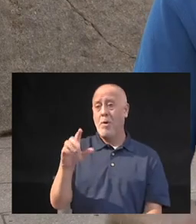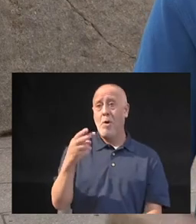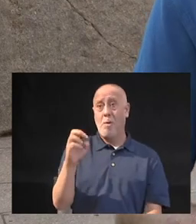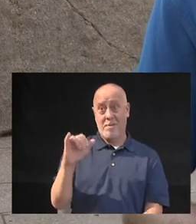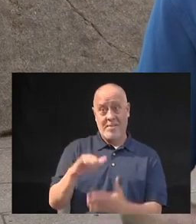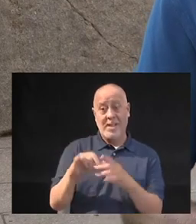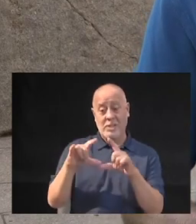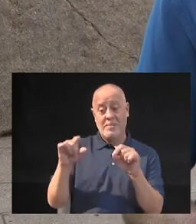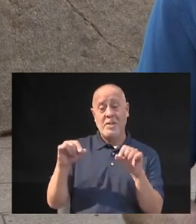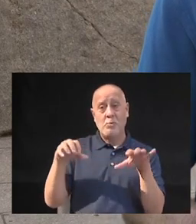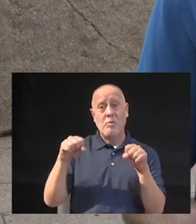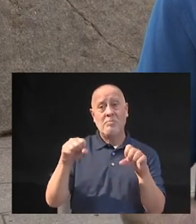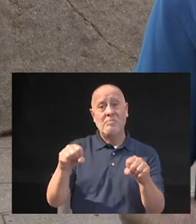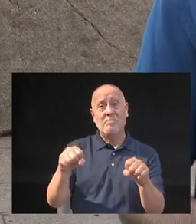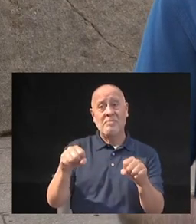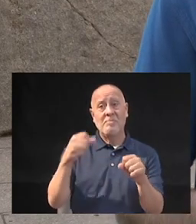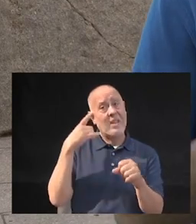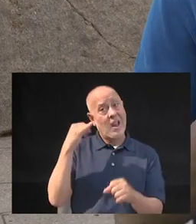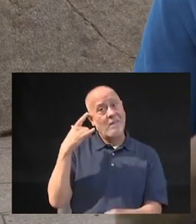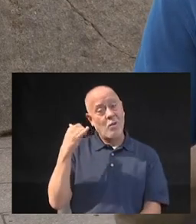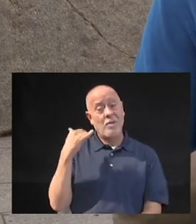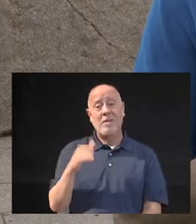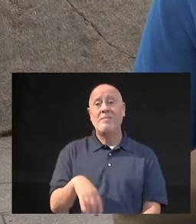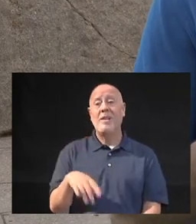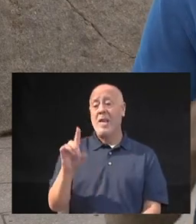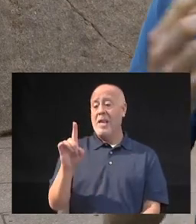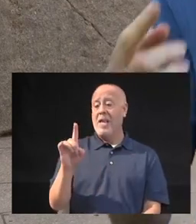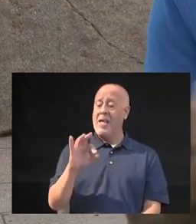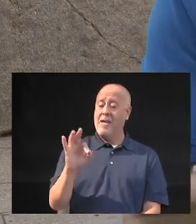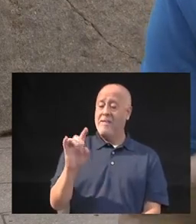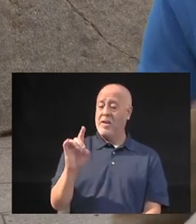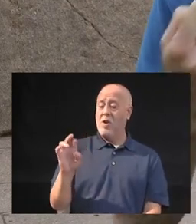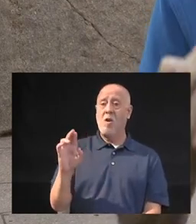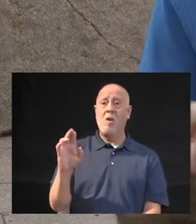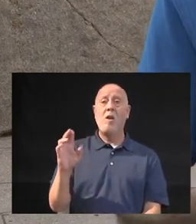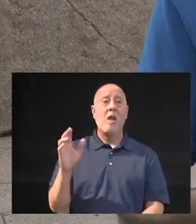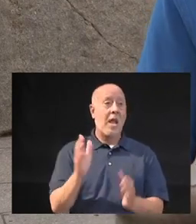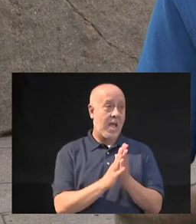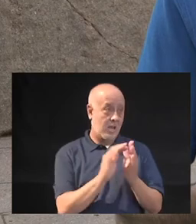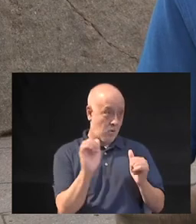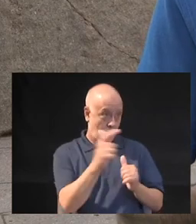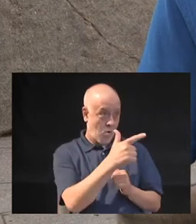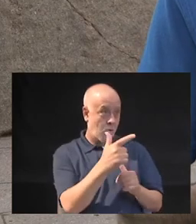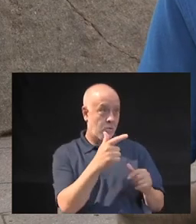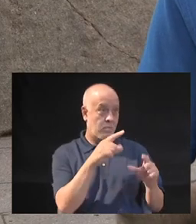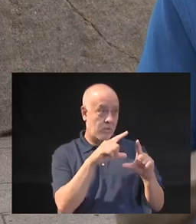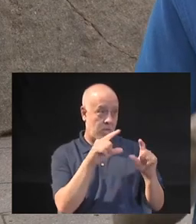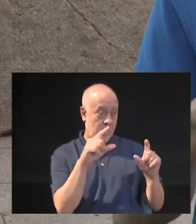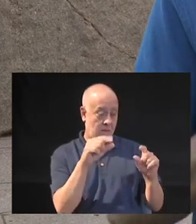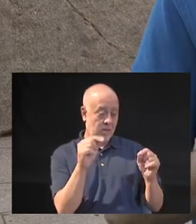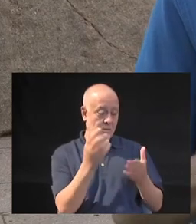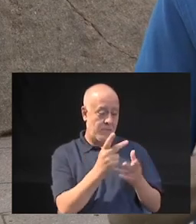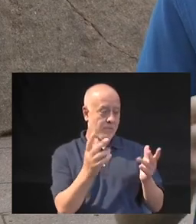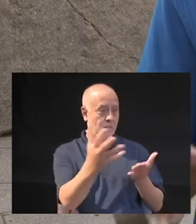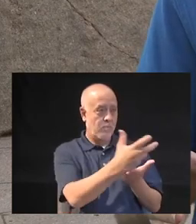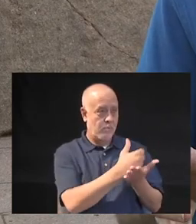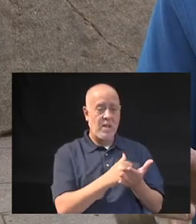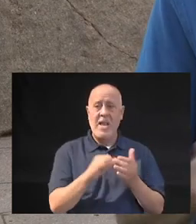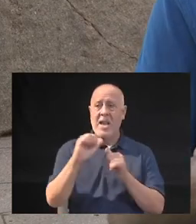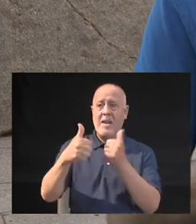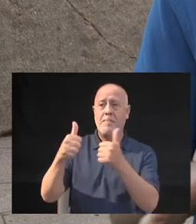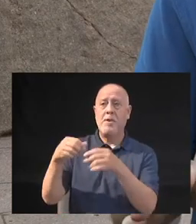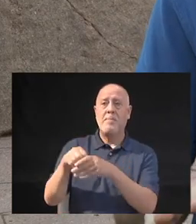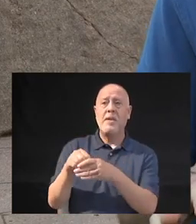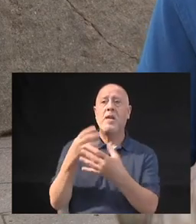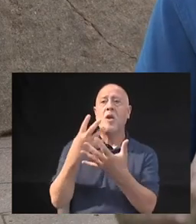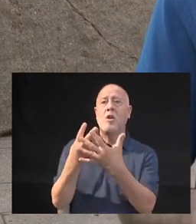were about to invade California, FDR allowed all of those persons to be rounded up, and he put them in concentration camps